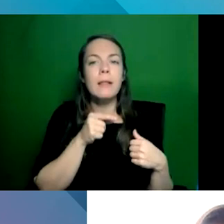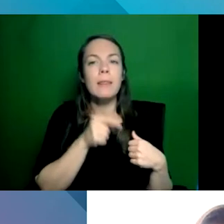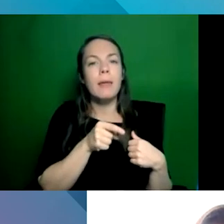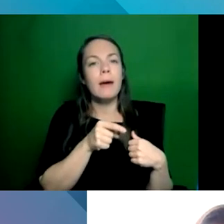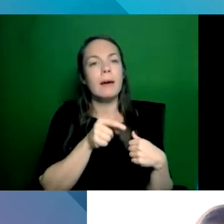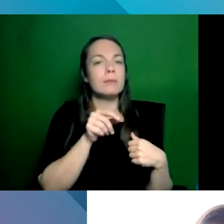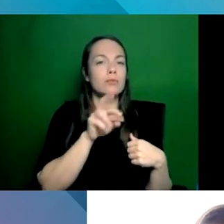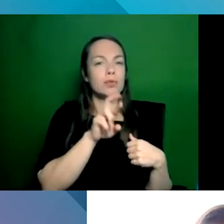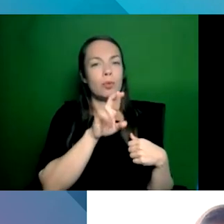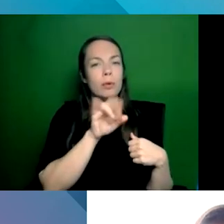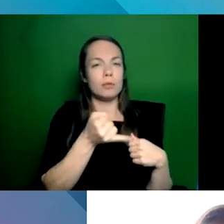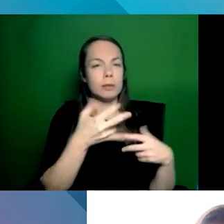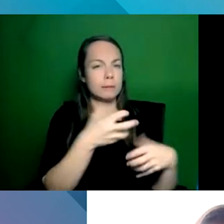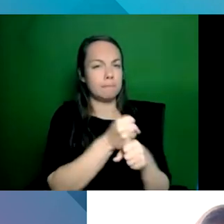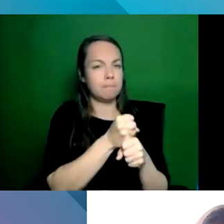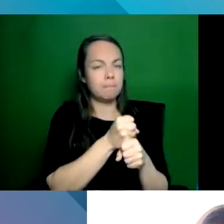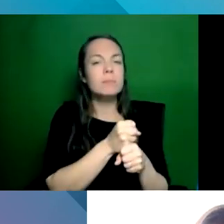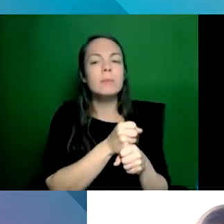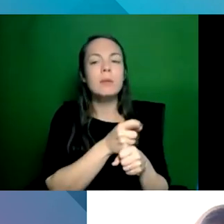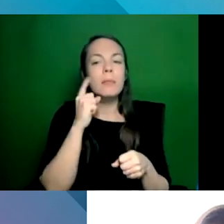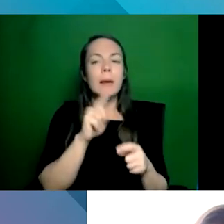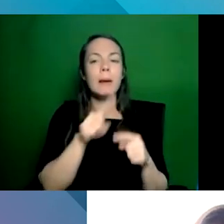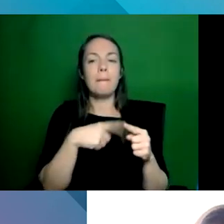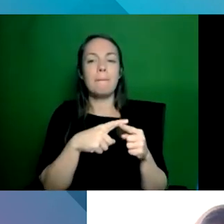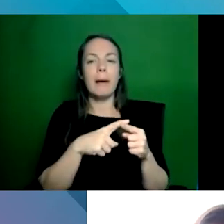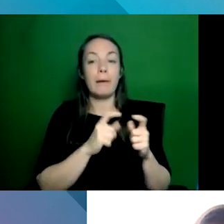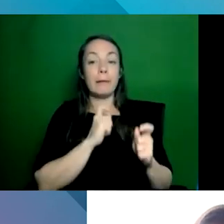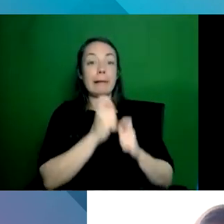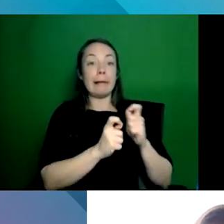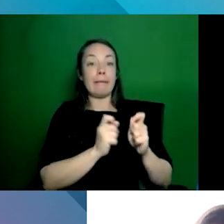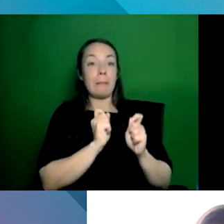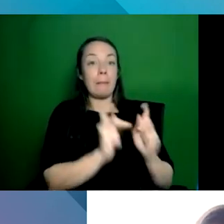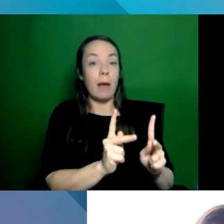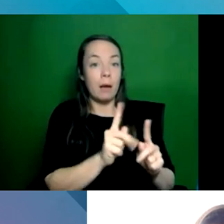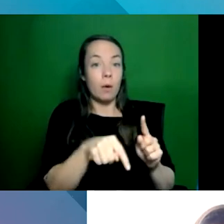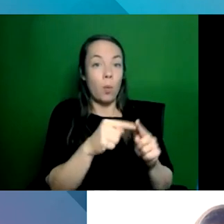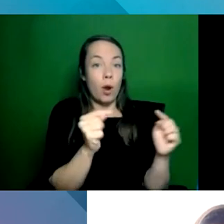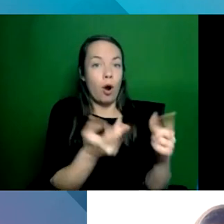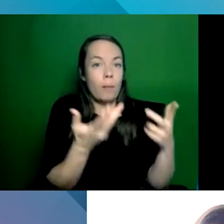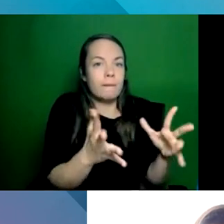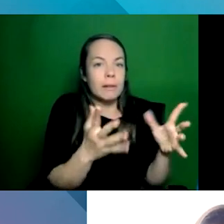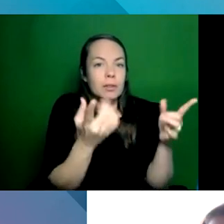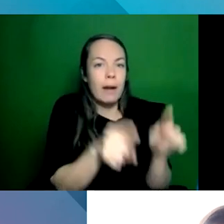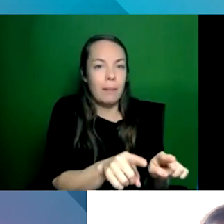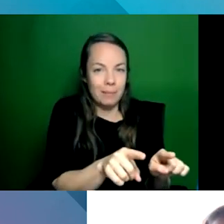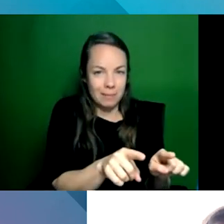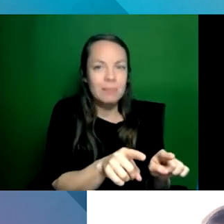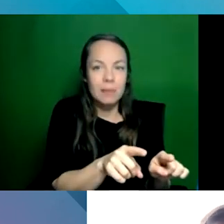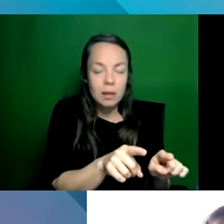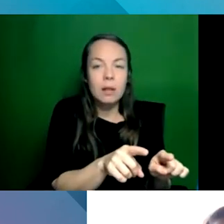upon reparation once kind of harm has occurred, more from the standpoint of intervention and how is